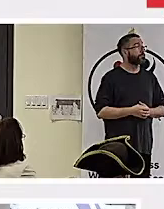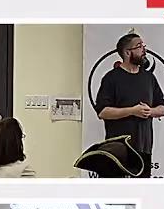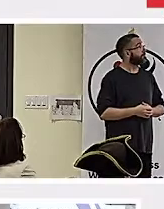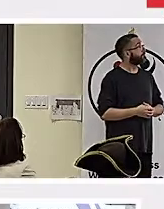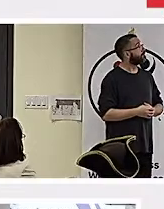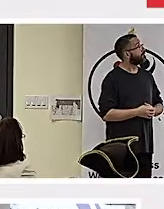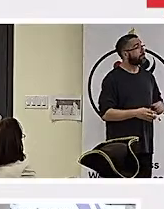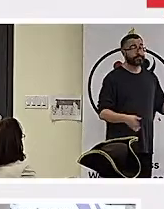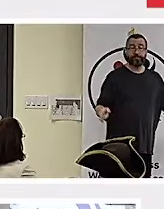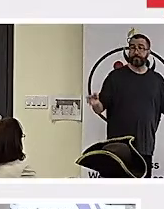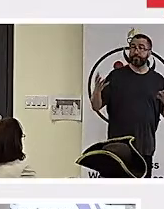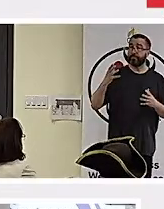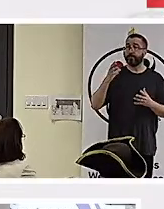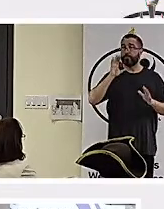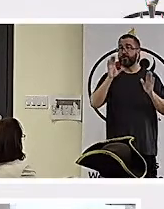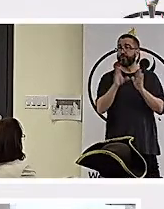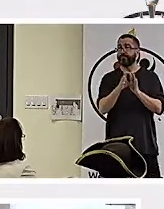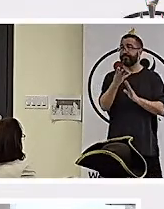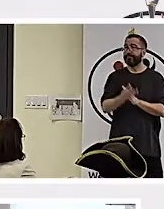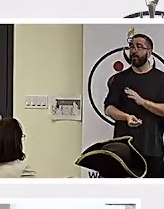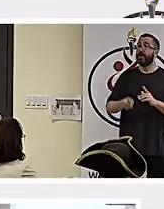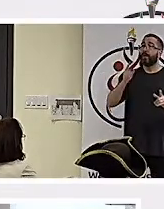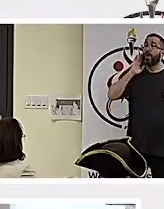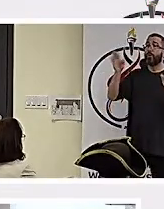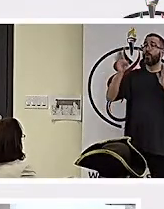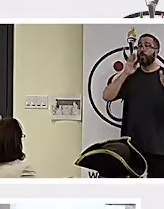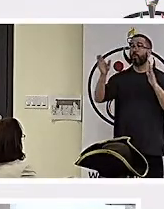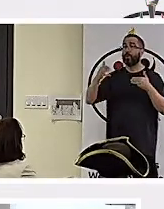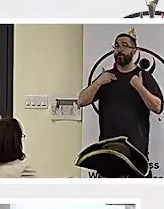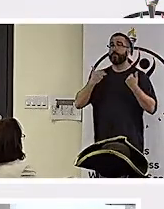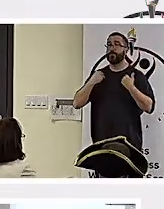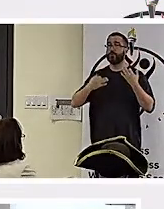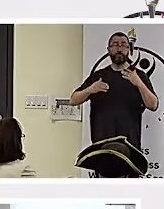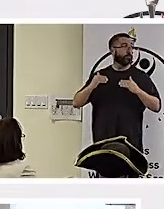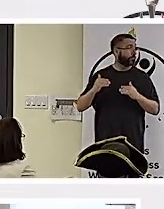Hello everyone, my name is Scott Armstrong and I'm the Minister of Justice and Attorney.